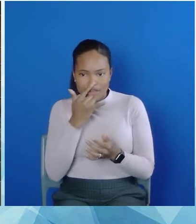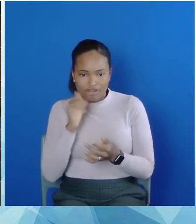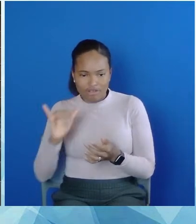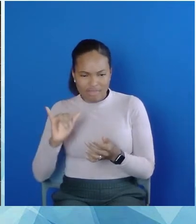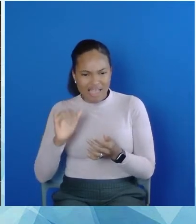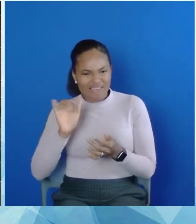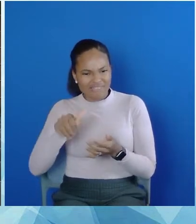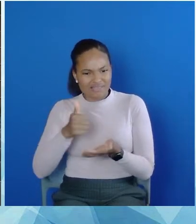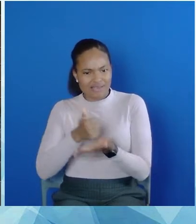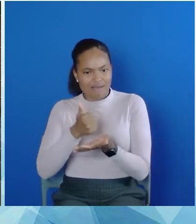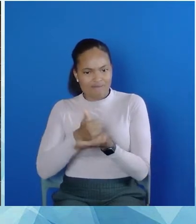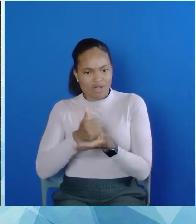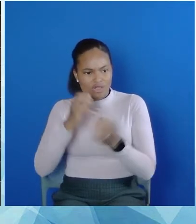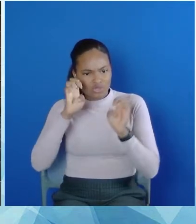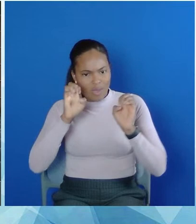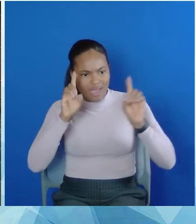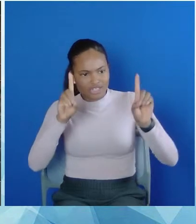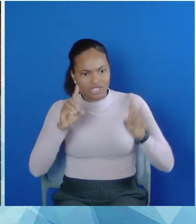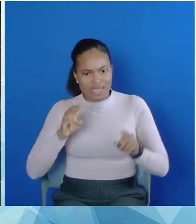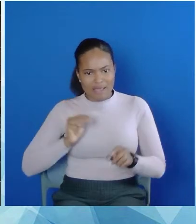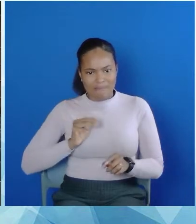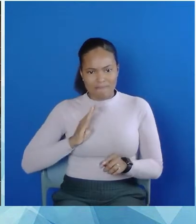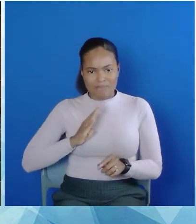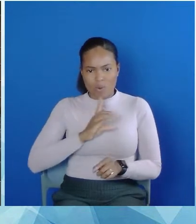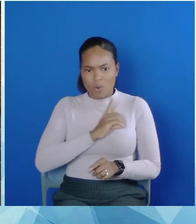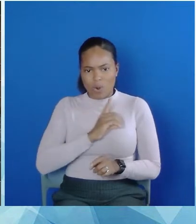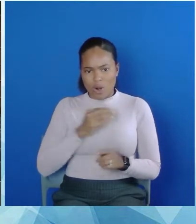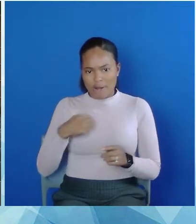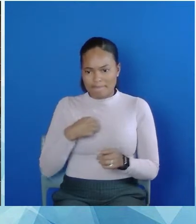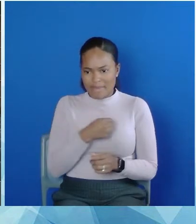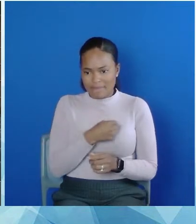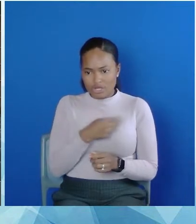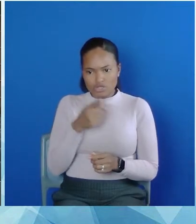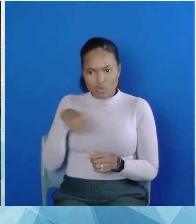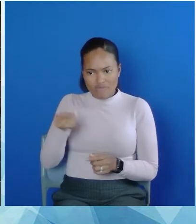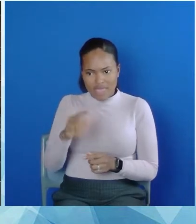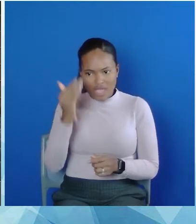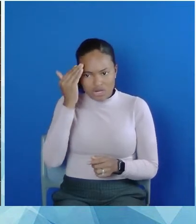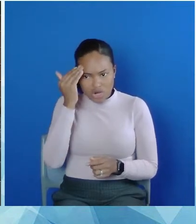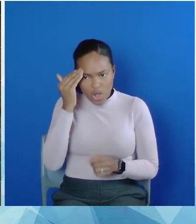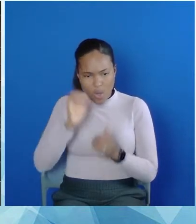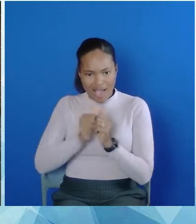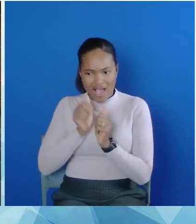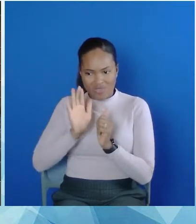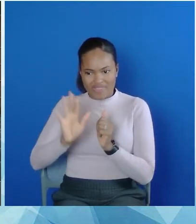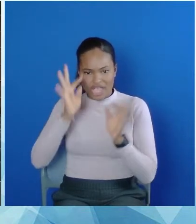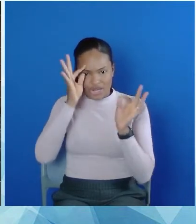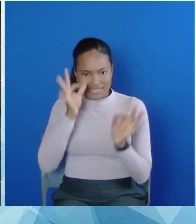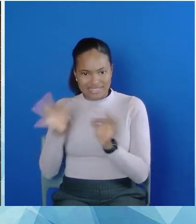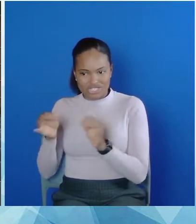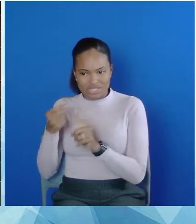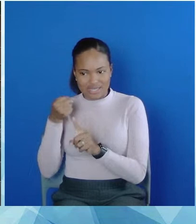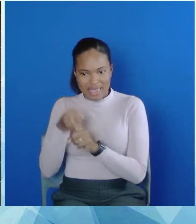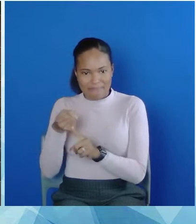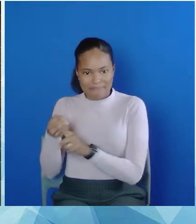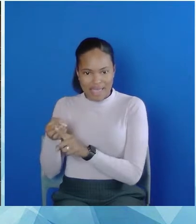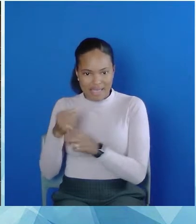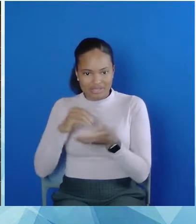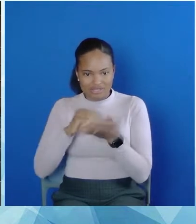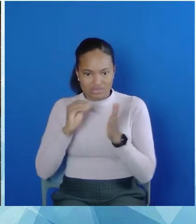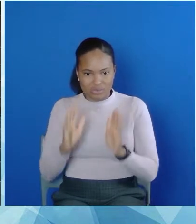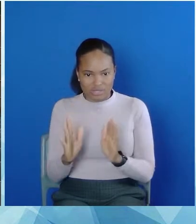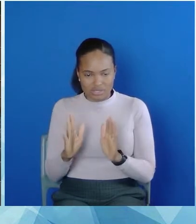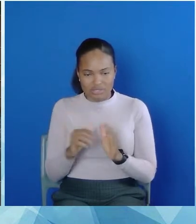sure that they are well aware of the impact of the decisions they're making on these students. I also suggest that you consider